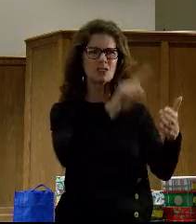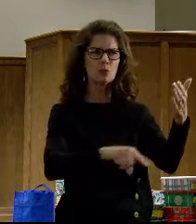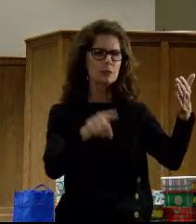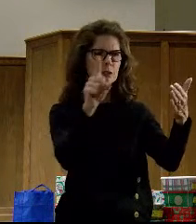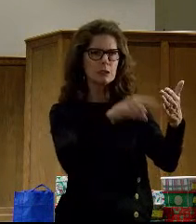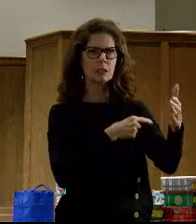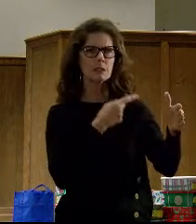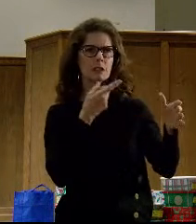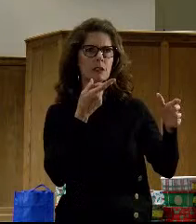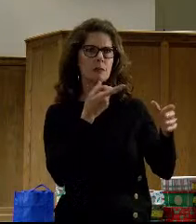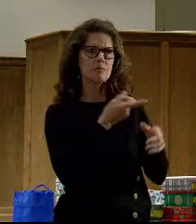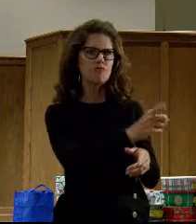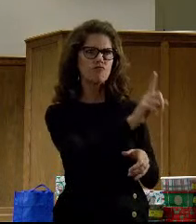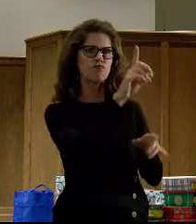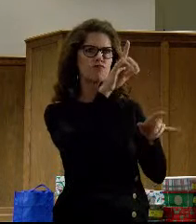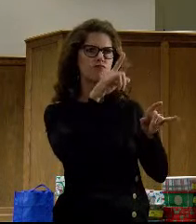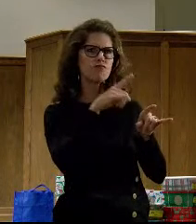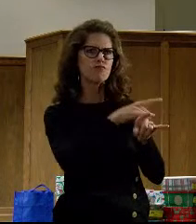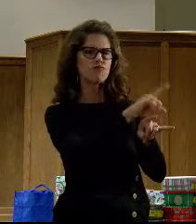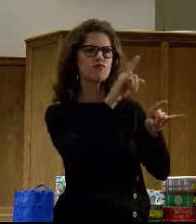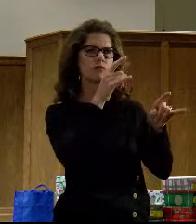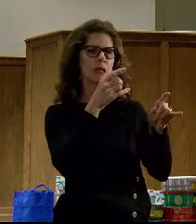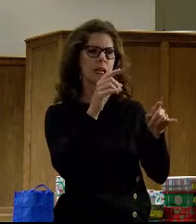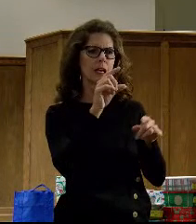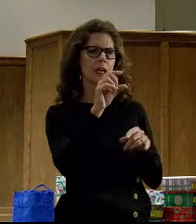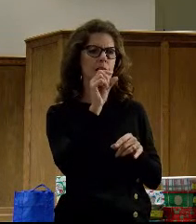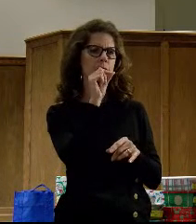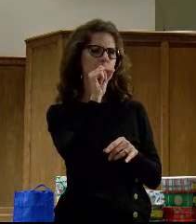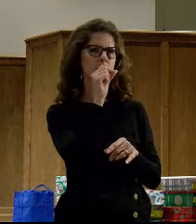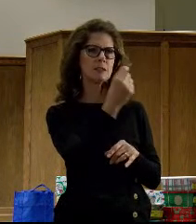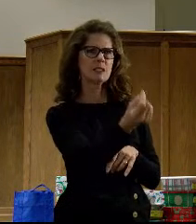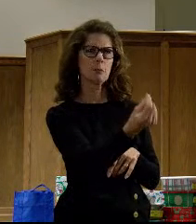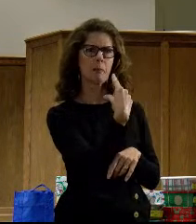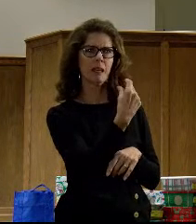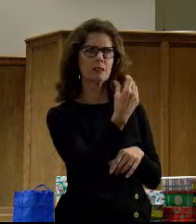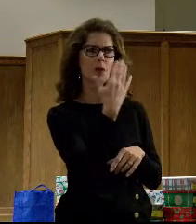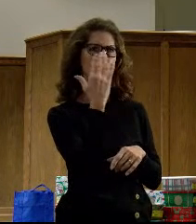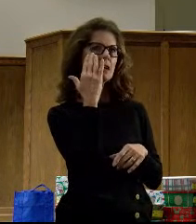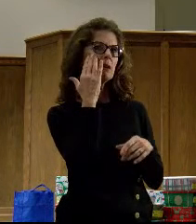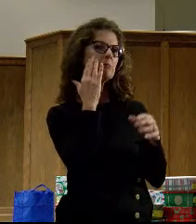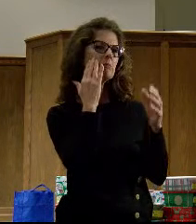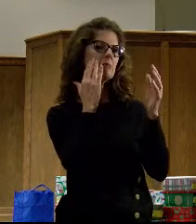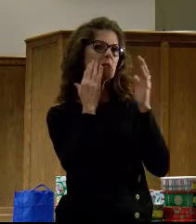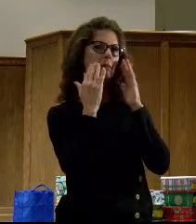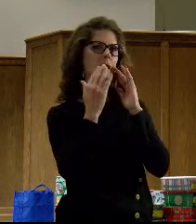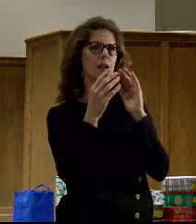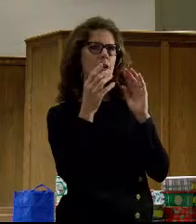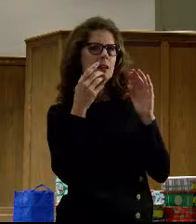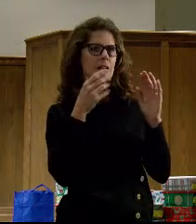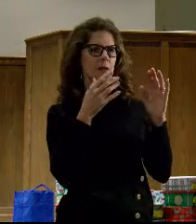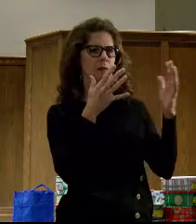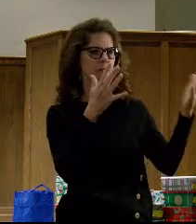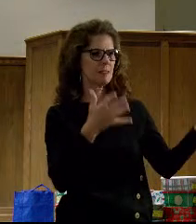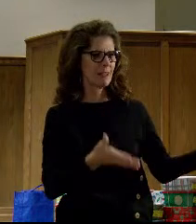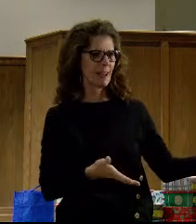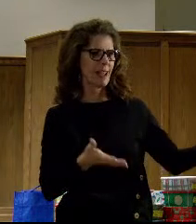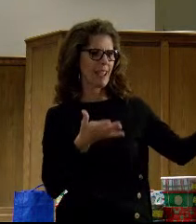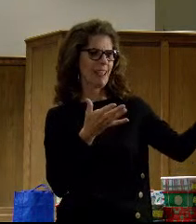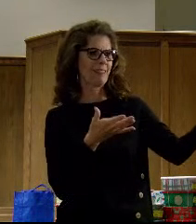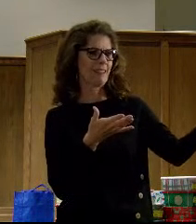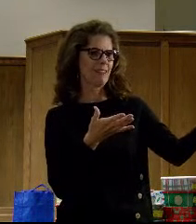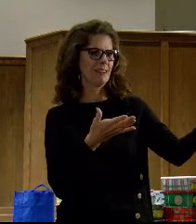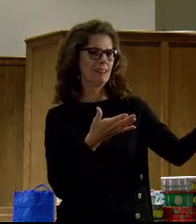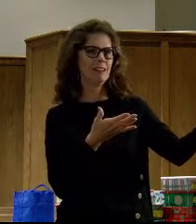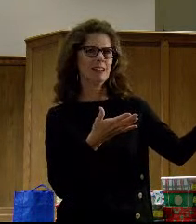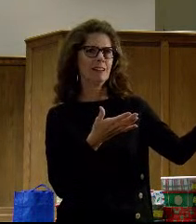ridiculing him. He's still got saliva on his face from people who had spat upon him. And this lasts for